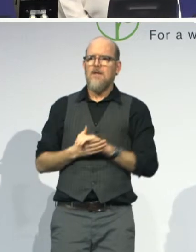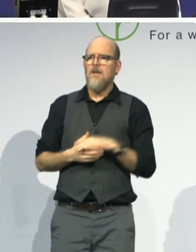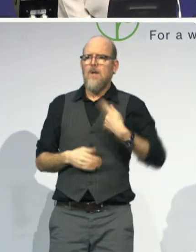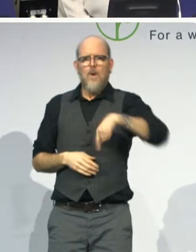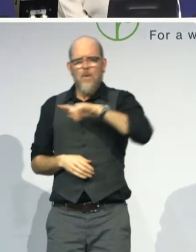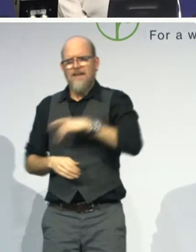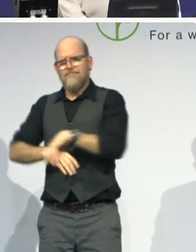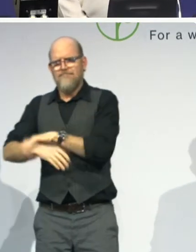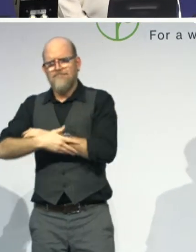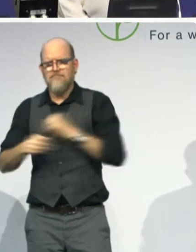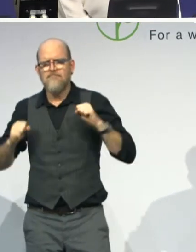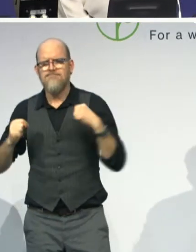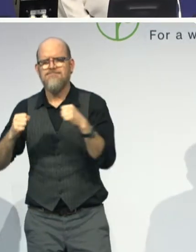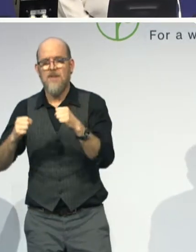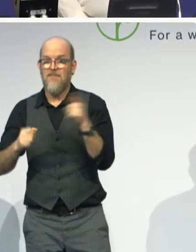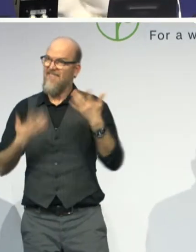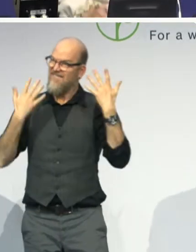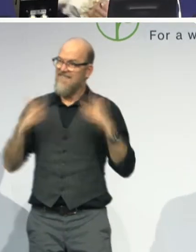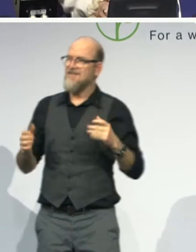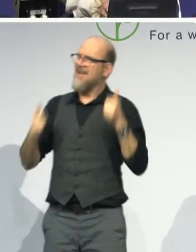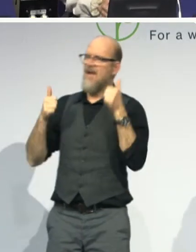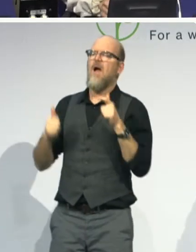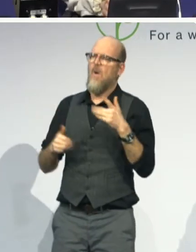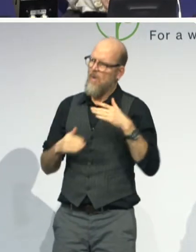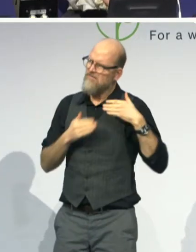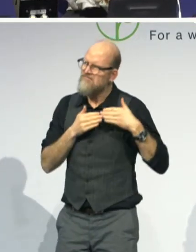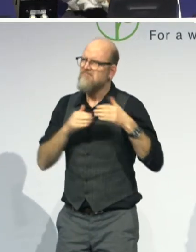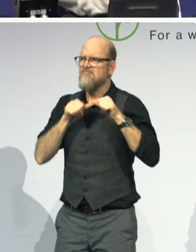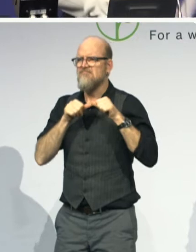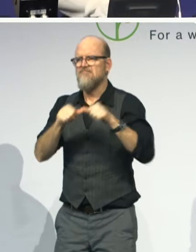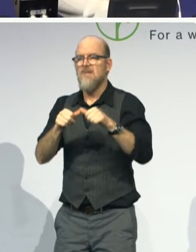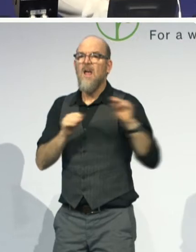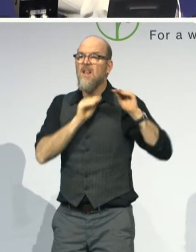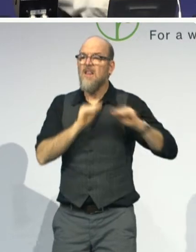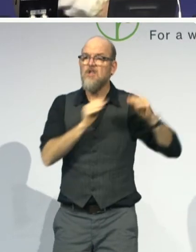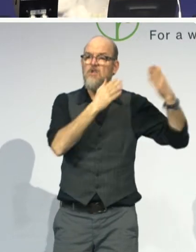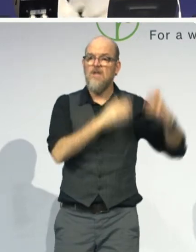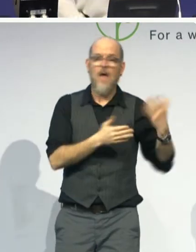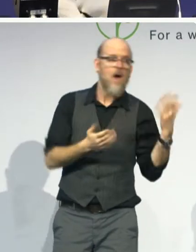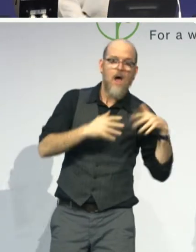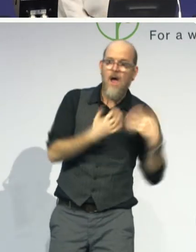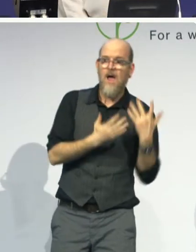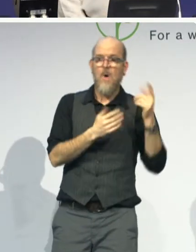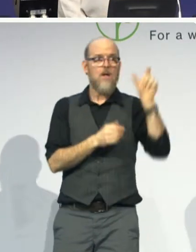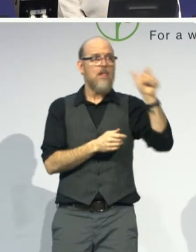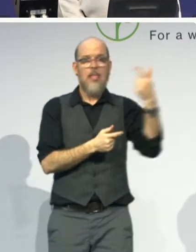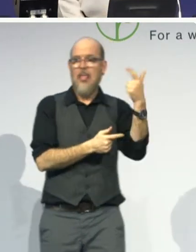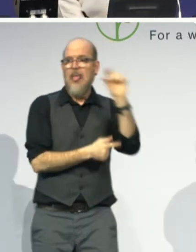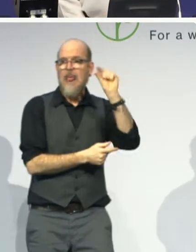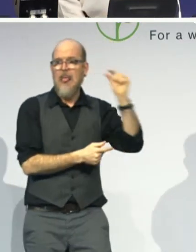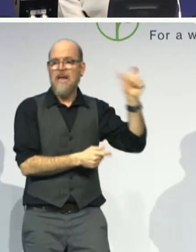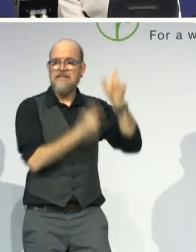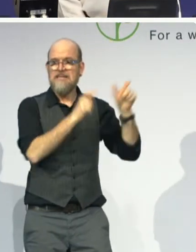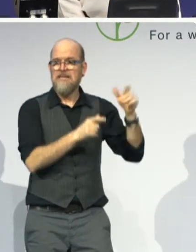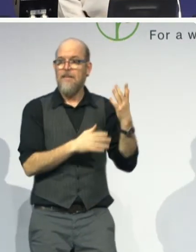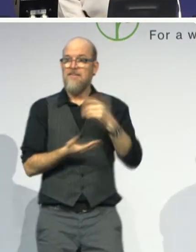insufficient. Teachers lack the tools to best serve children with disabilities, and the resource center is under-resourced and understaffed, having only one teacher